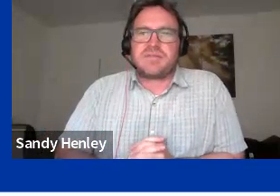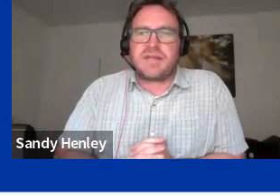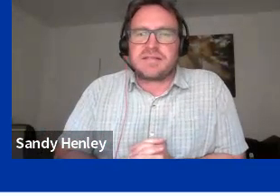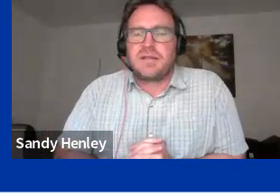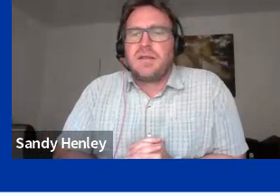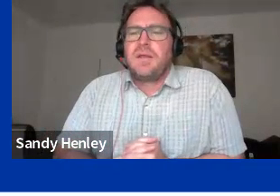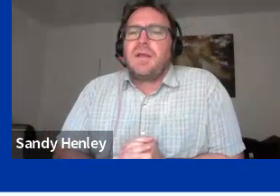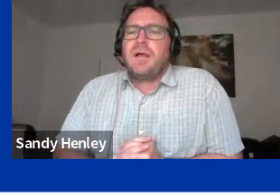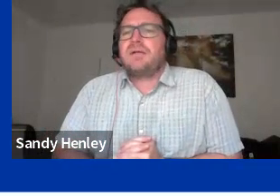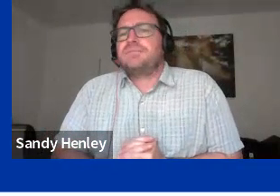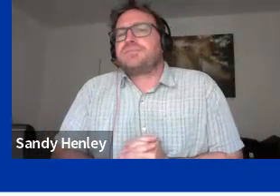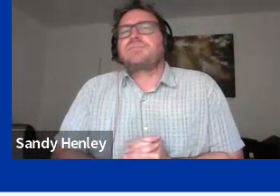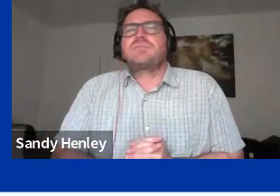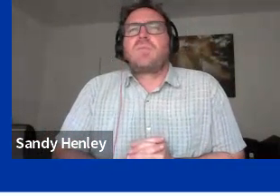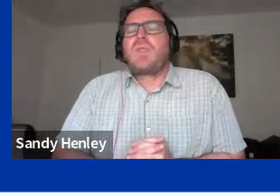this was addressed.